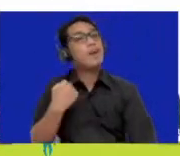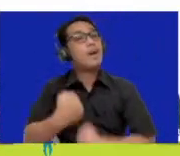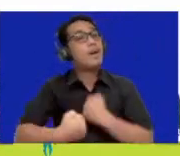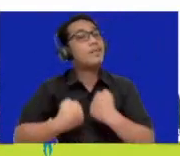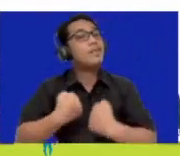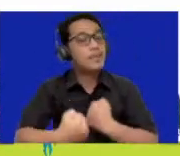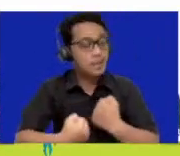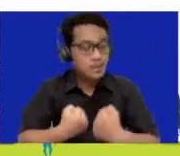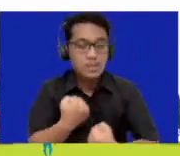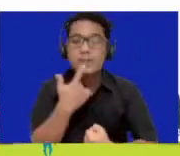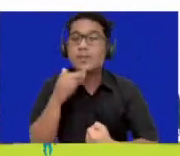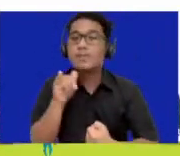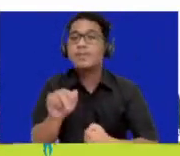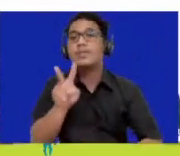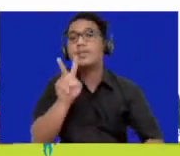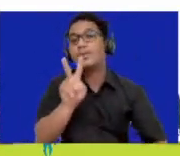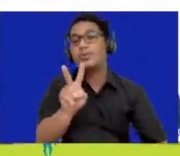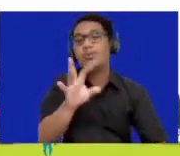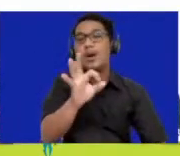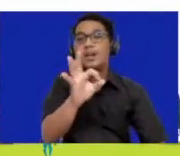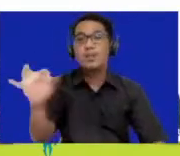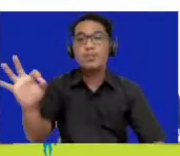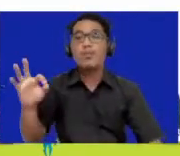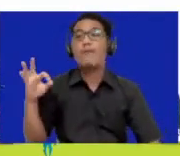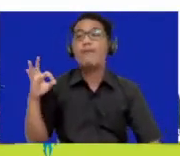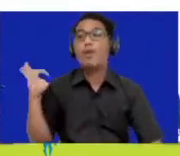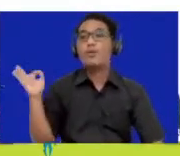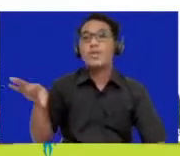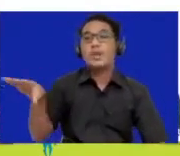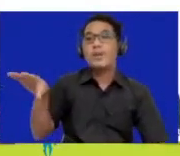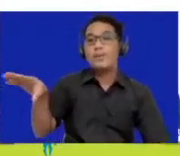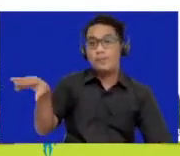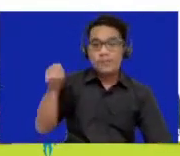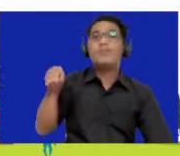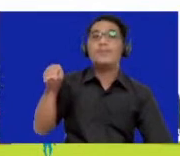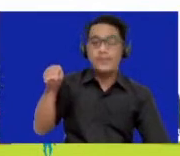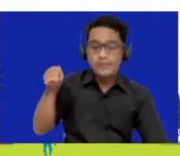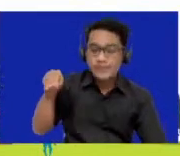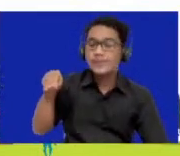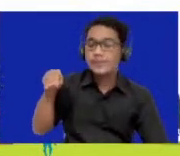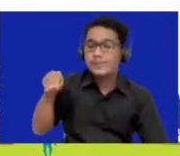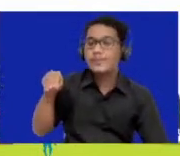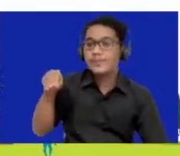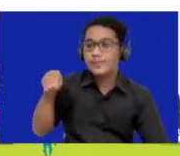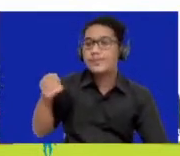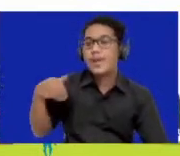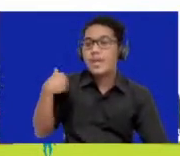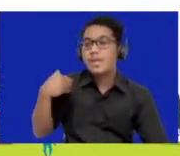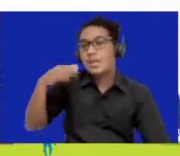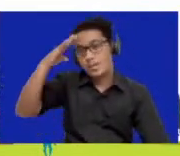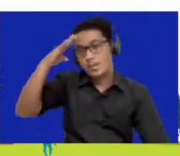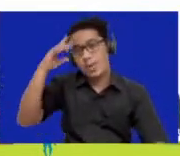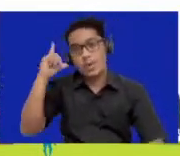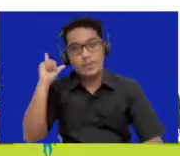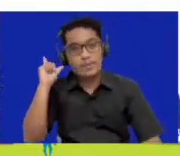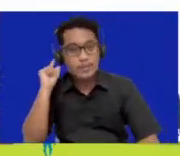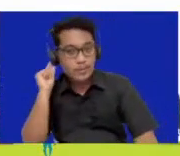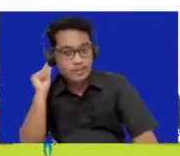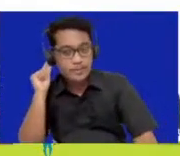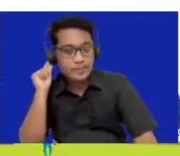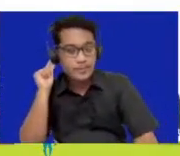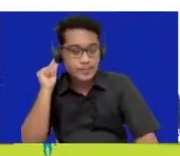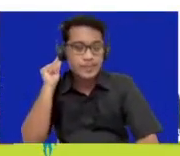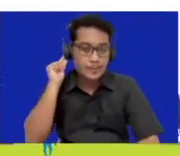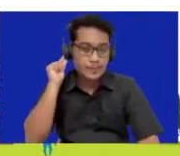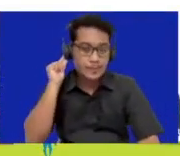volunteers with equal representation of male and female. WP organized intensive trainings on disaster